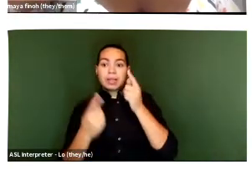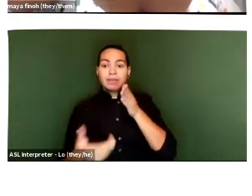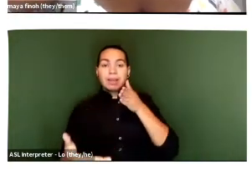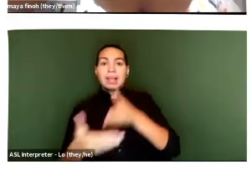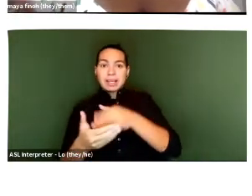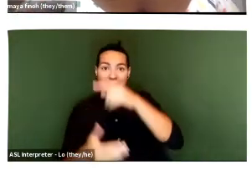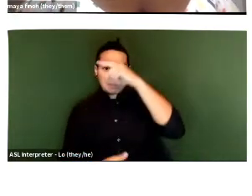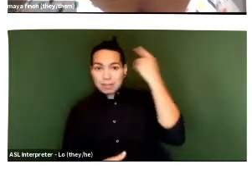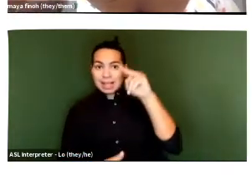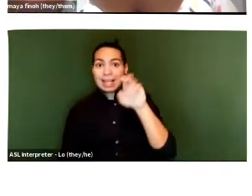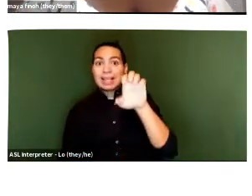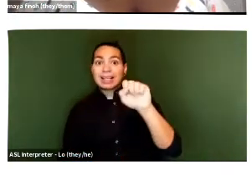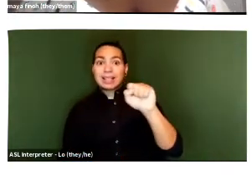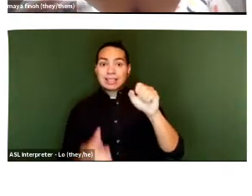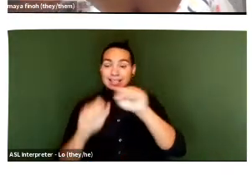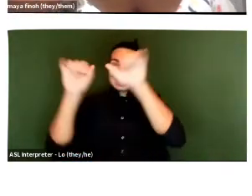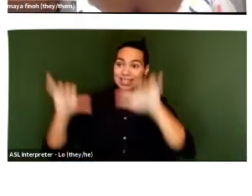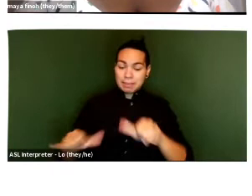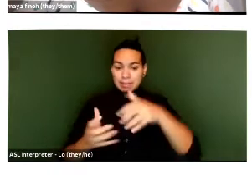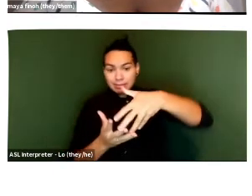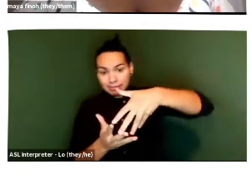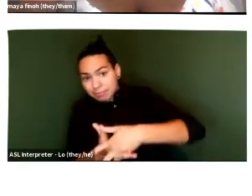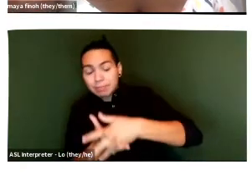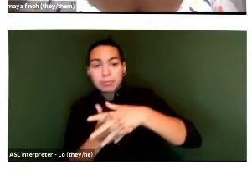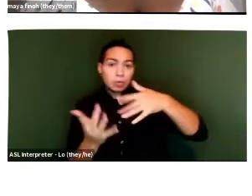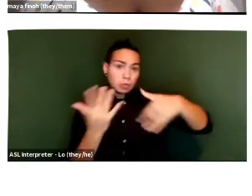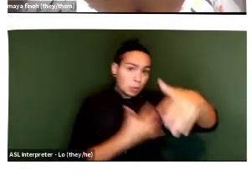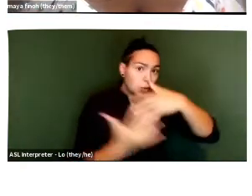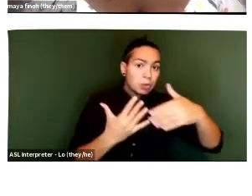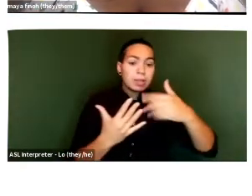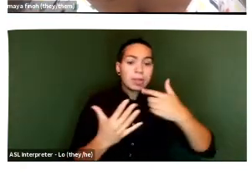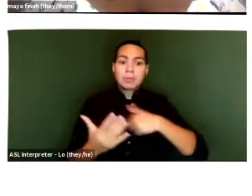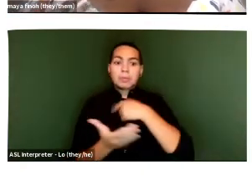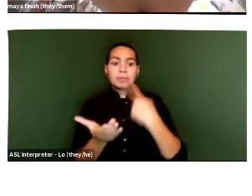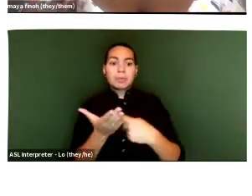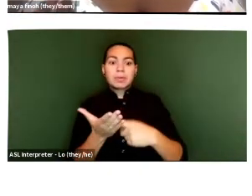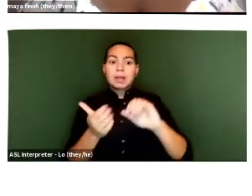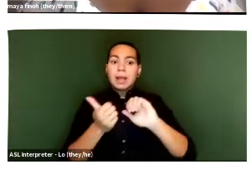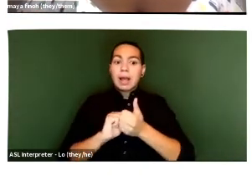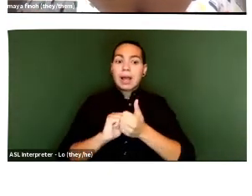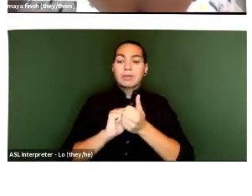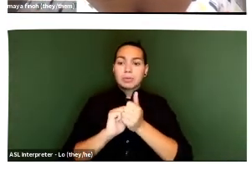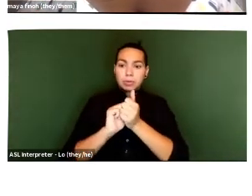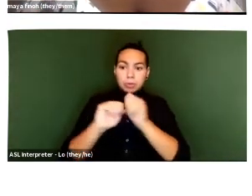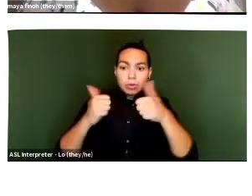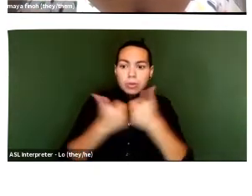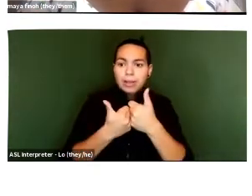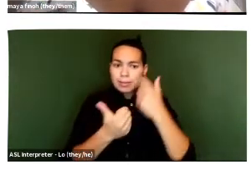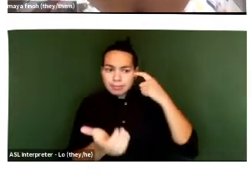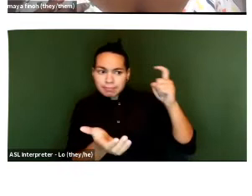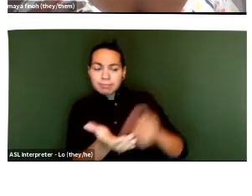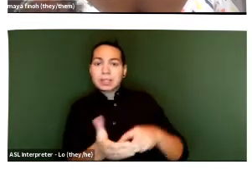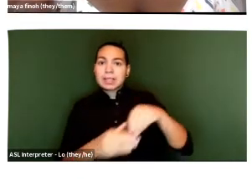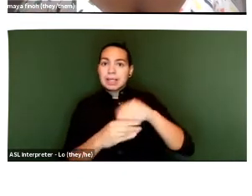socially, and discuss how we might identify, challenge, and condemn anti-Blackness in our liberation movement and movement